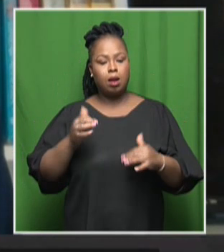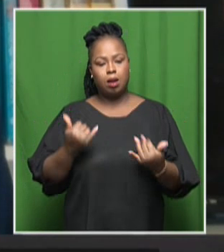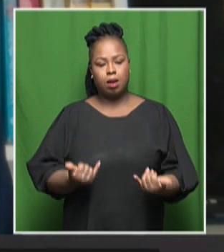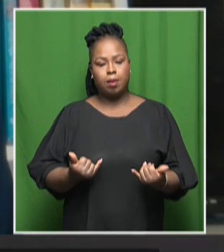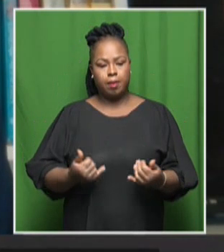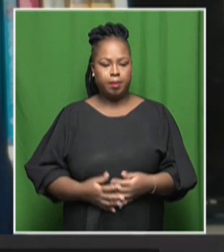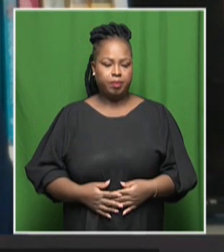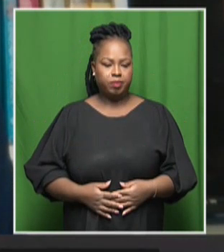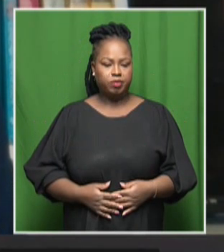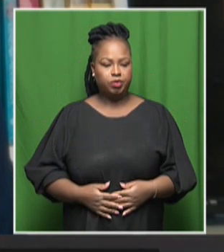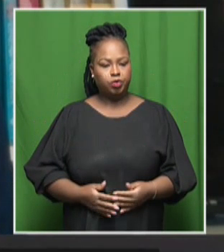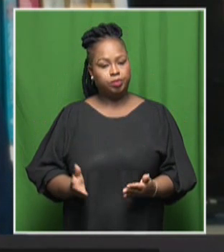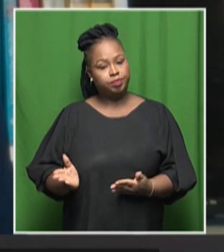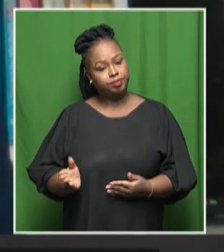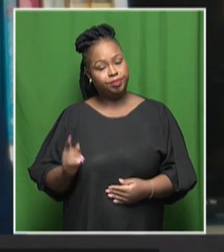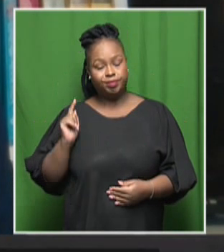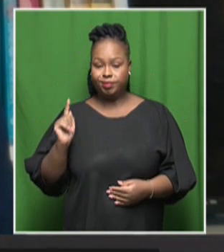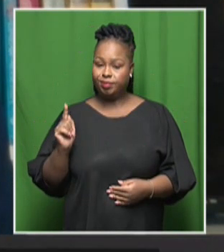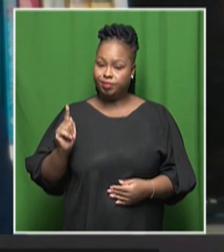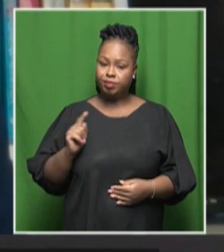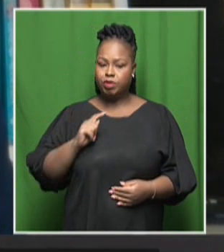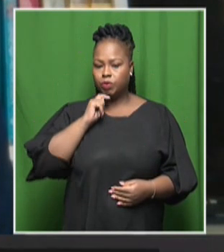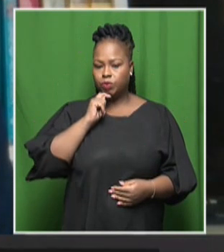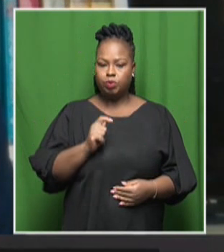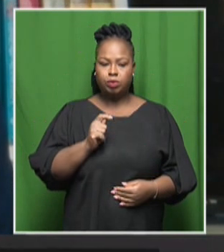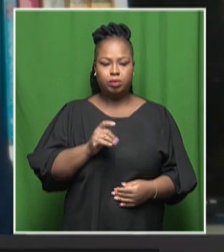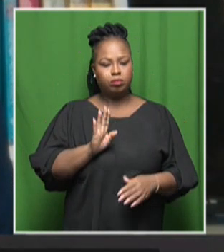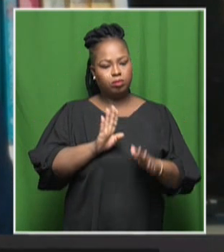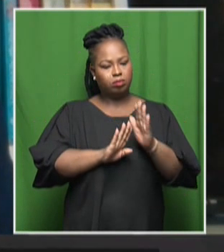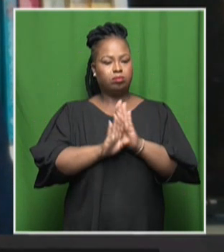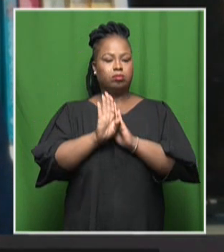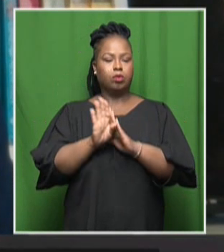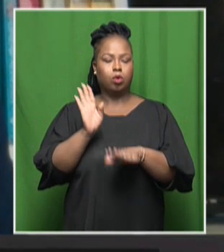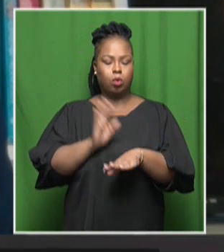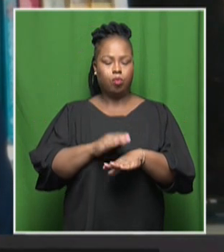these weather systems. So this is certainly an increasing risk,